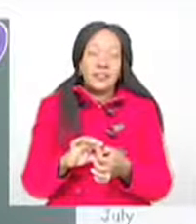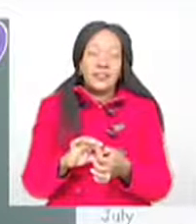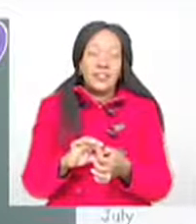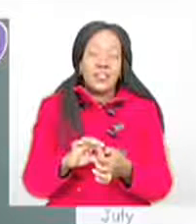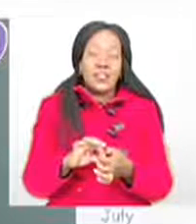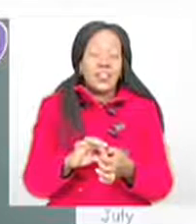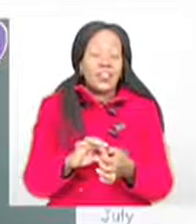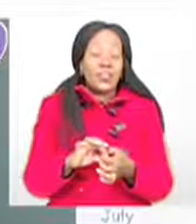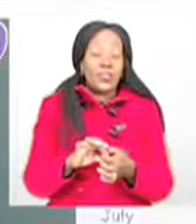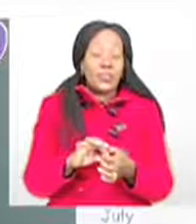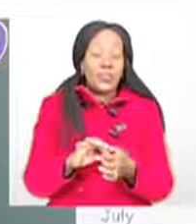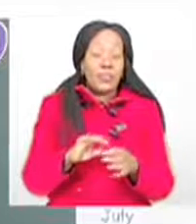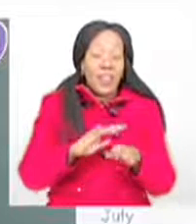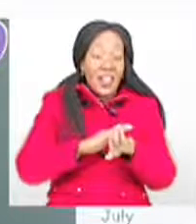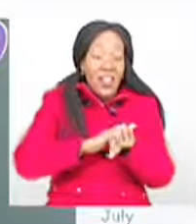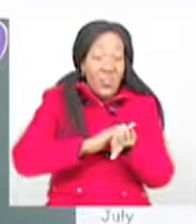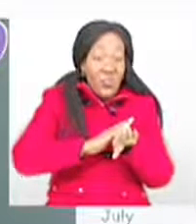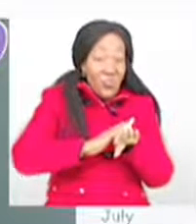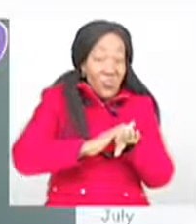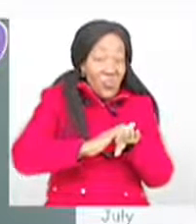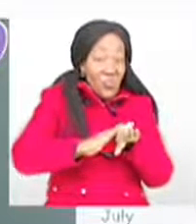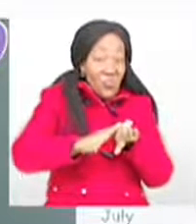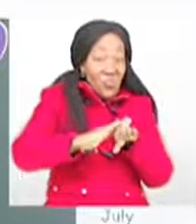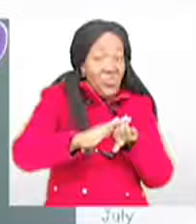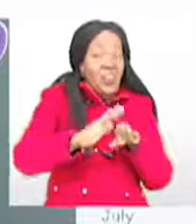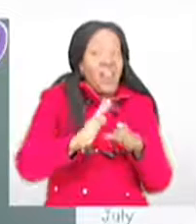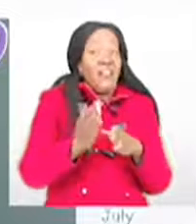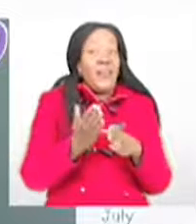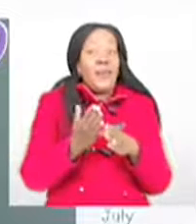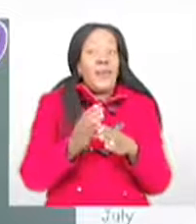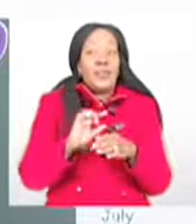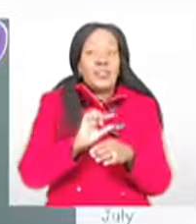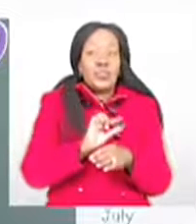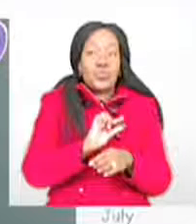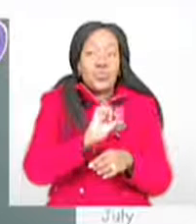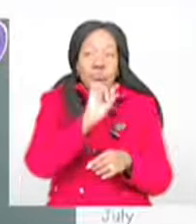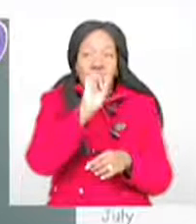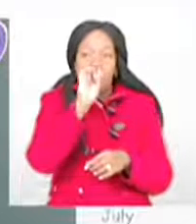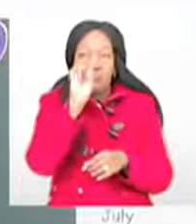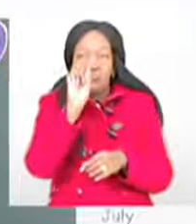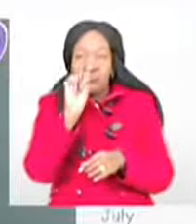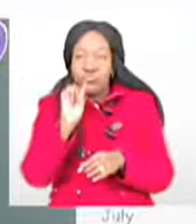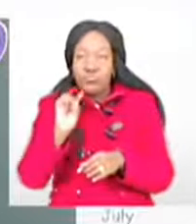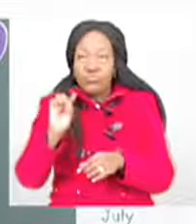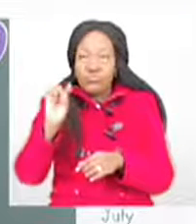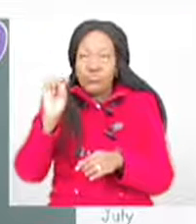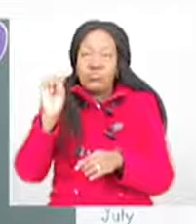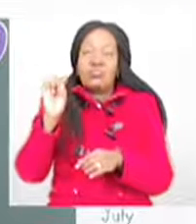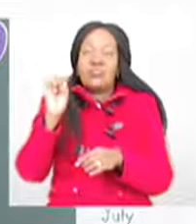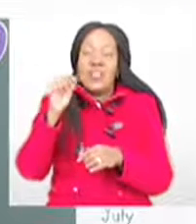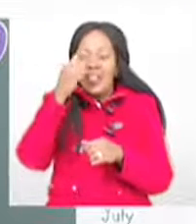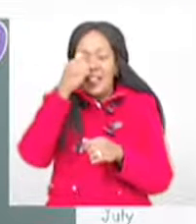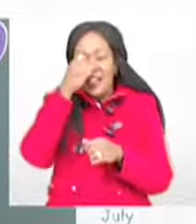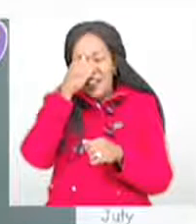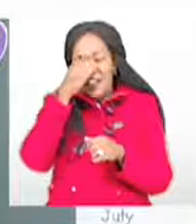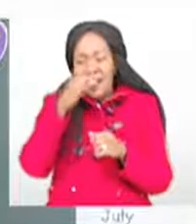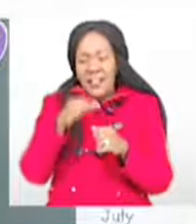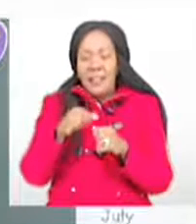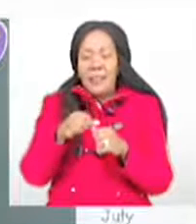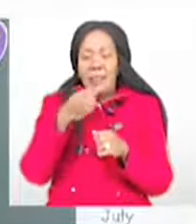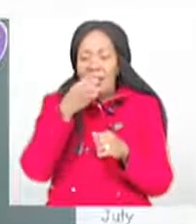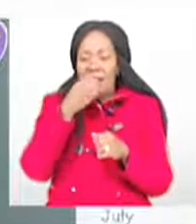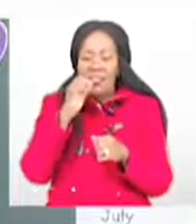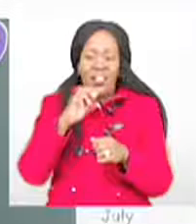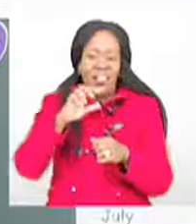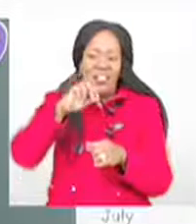walk until it gets to the fly. Remember, you do not lift your hand